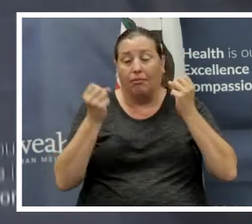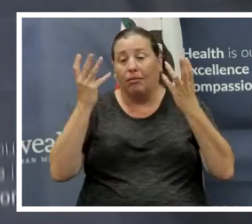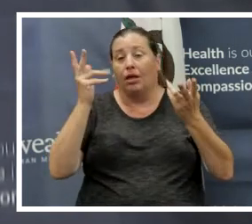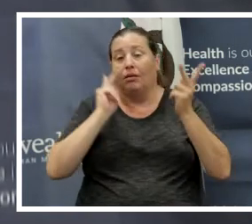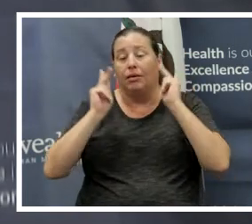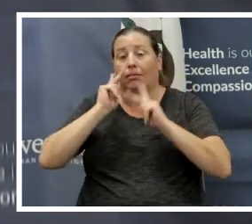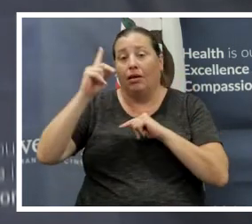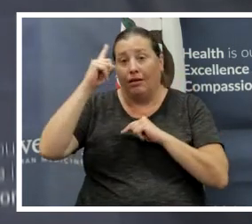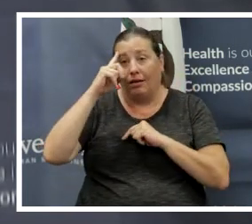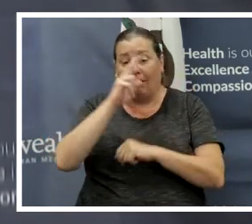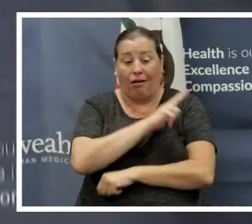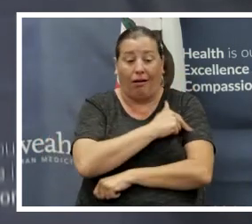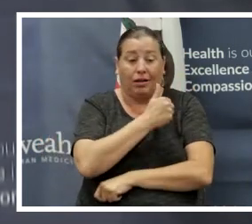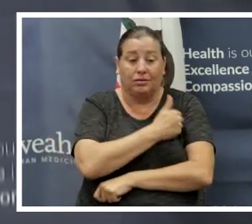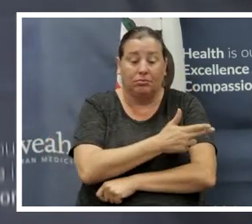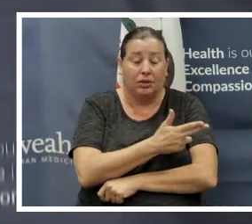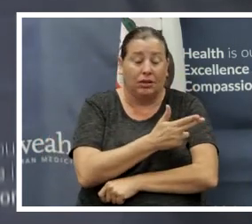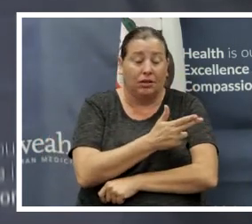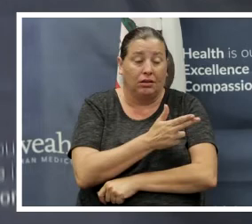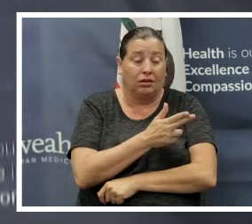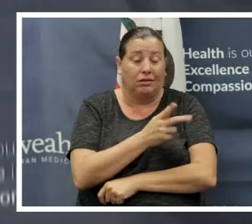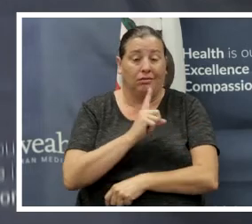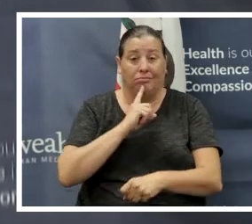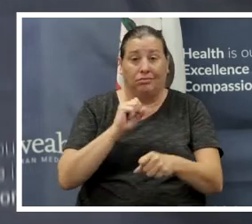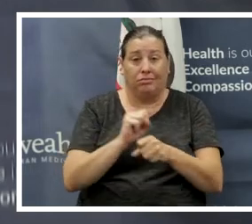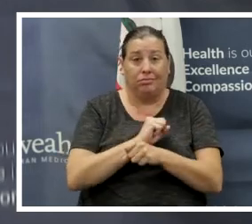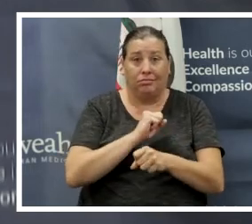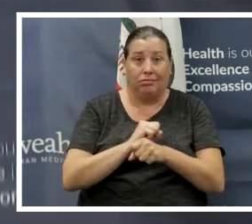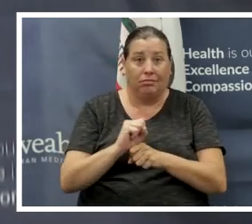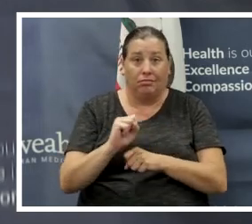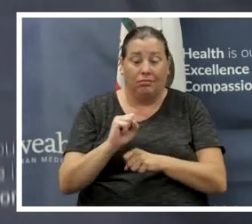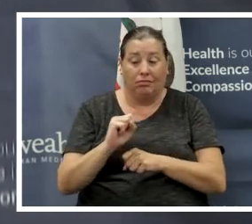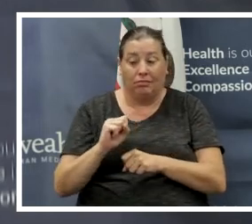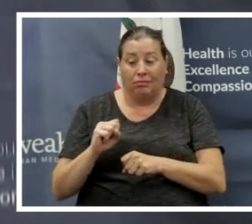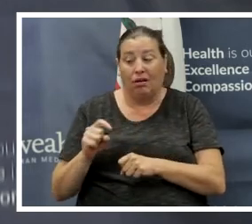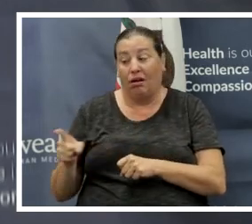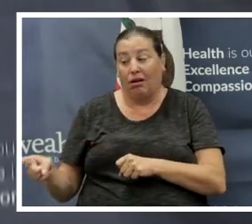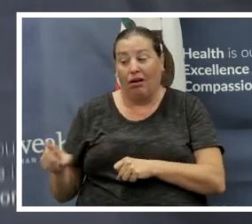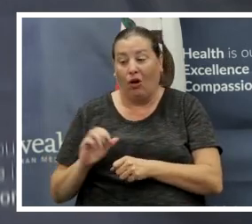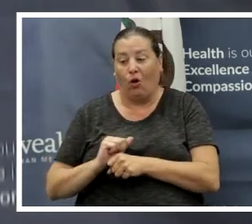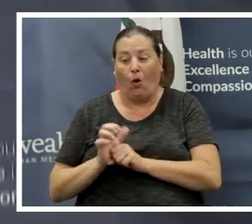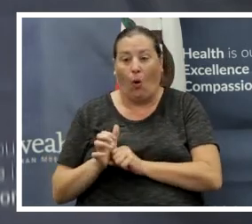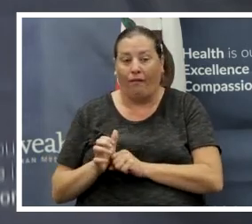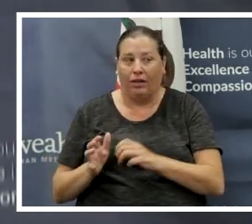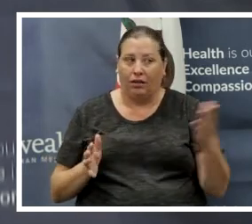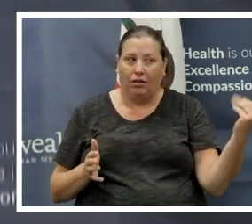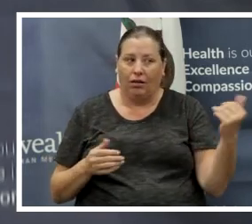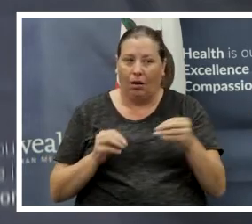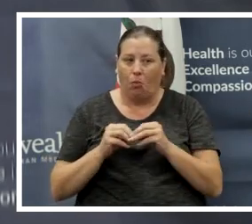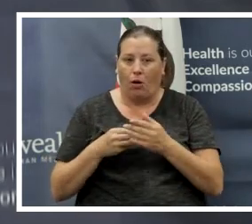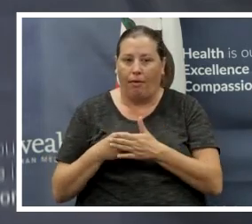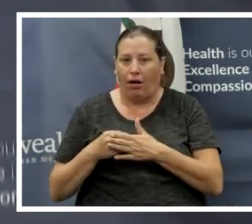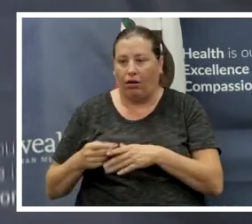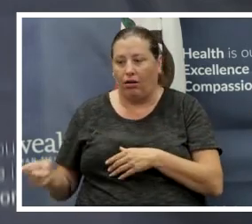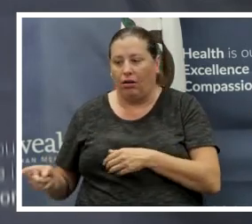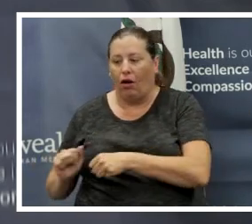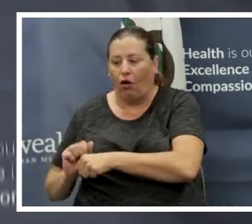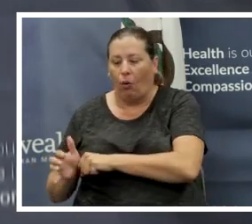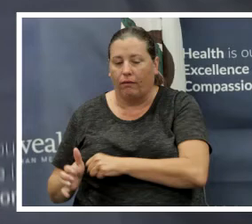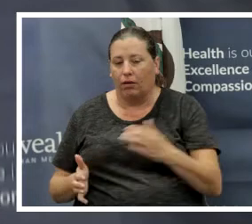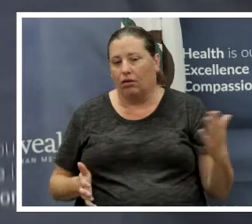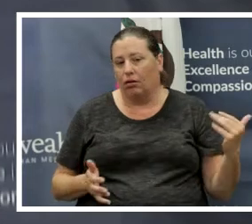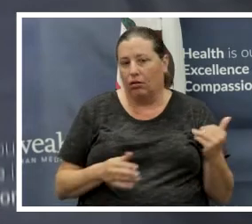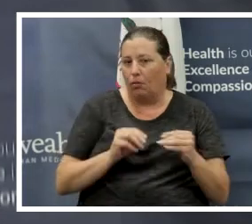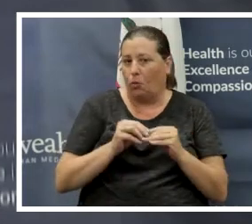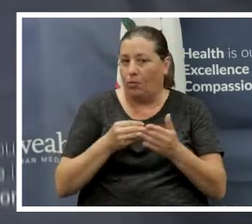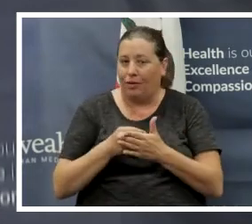are deliberately coding patients as COVID so that they are paid more. But I